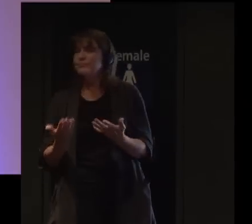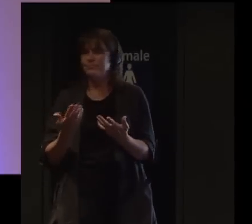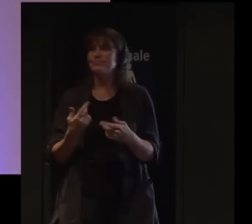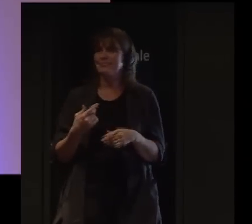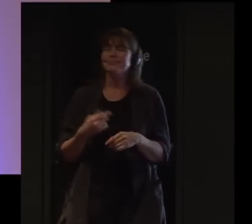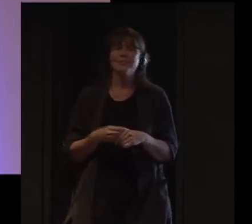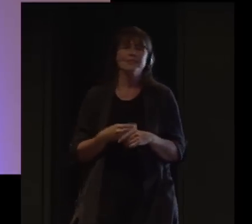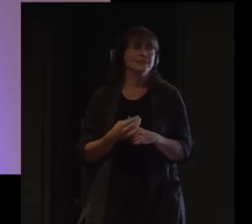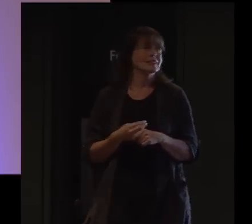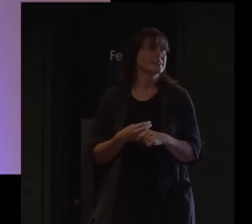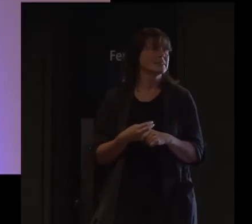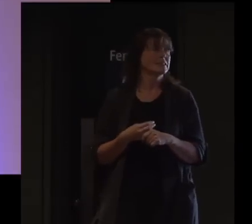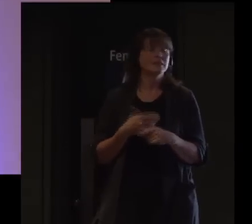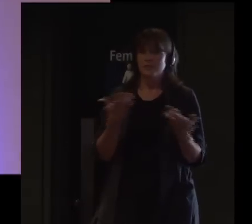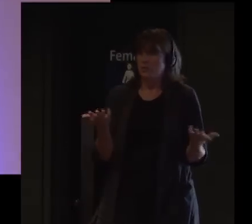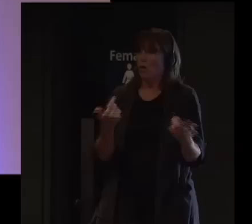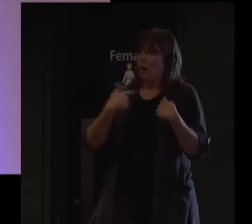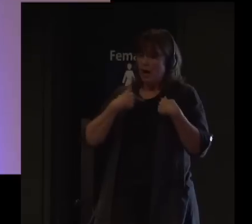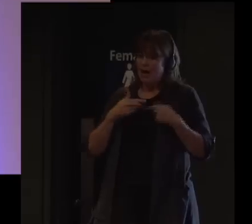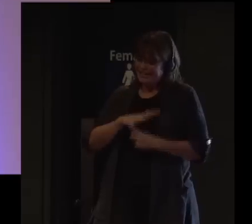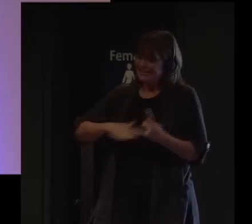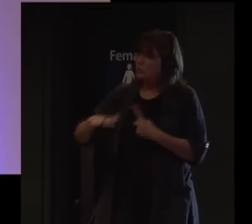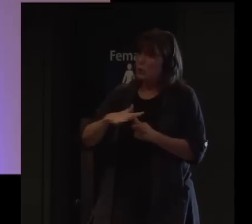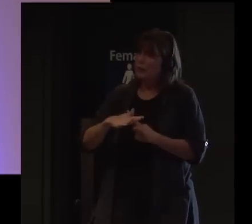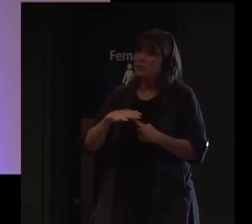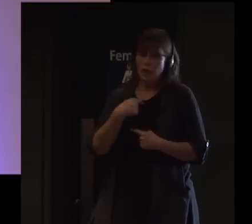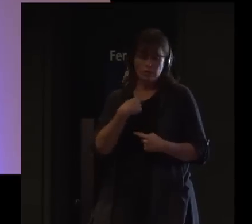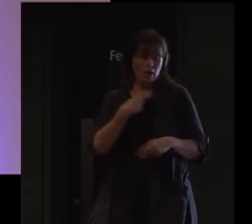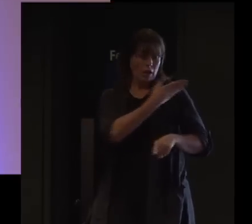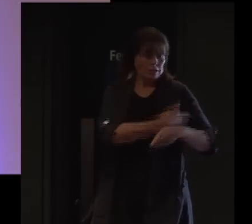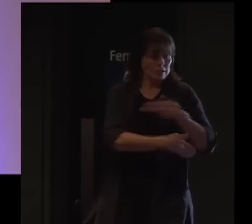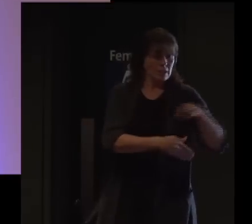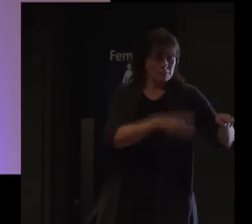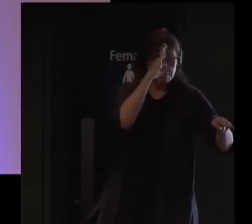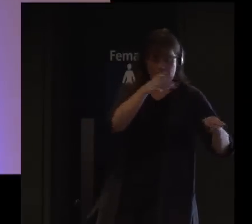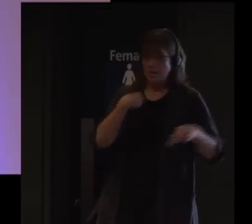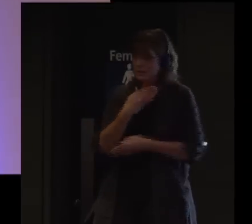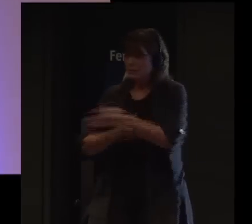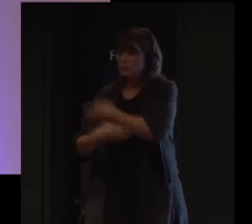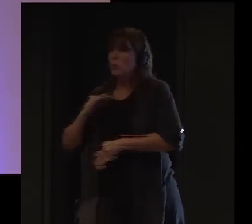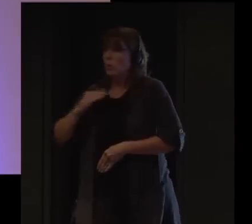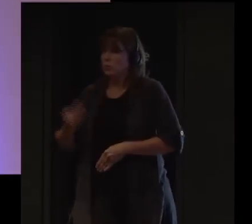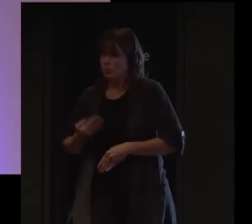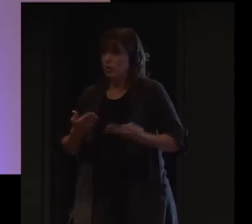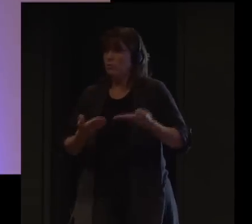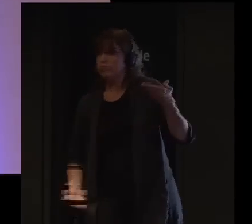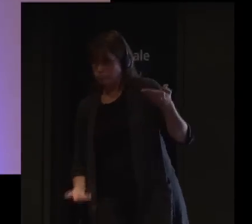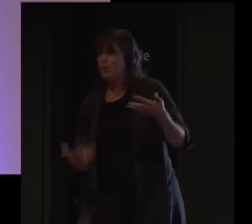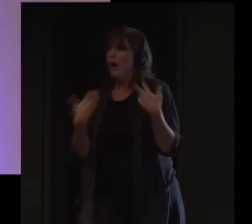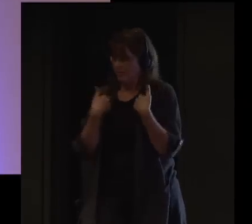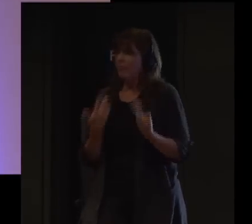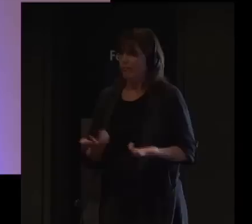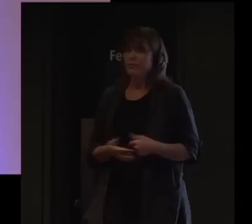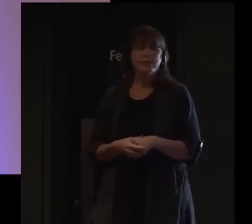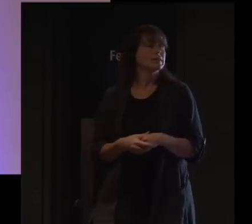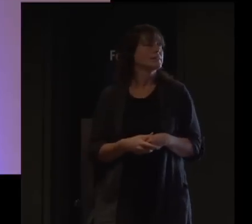disability, but I'm a woman. And my situation is pretty different from the situation of a man with a disability. My point